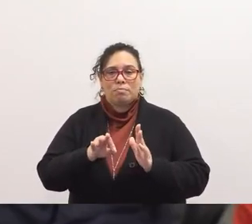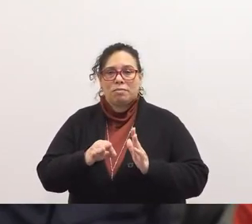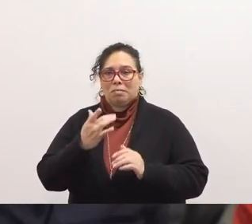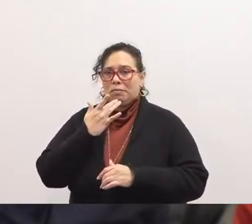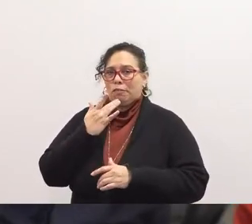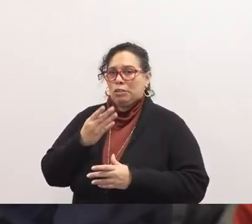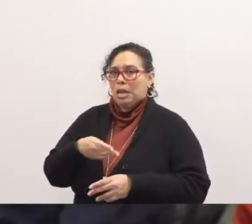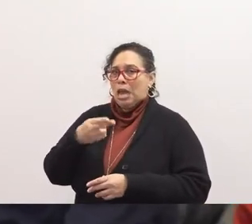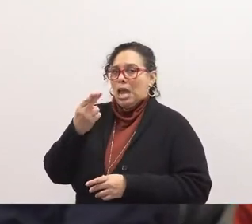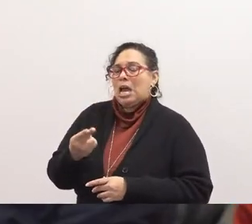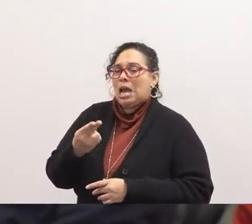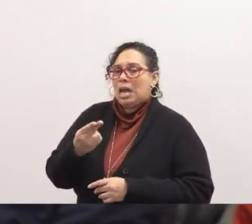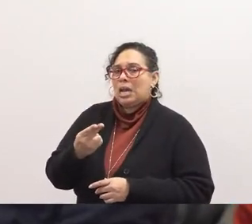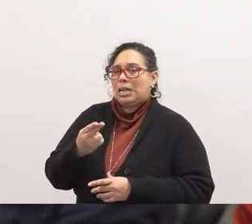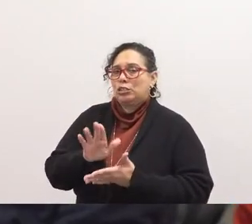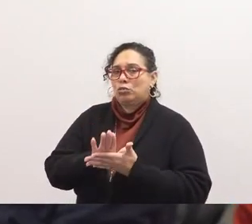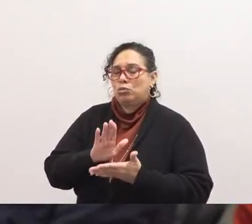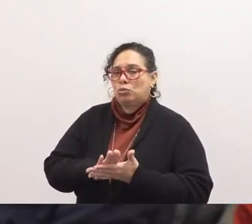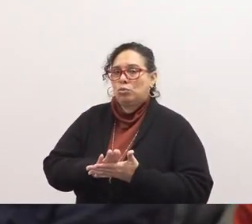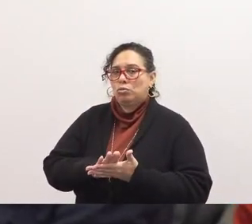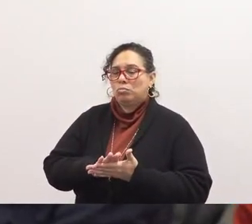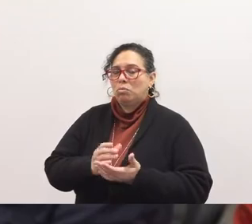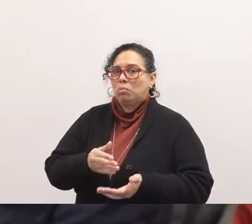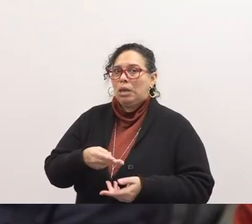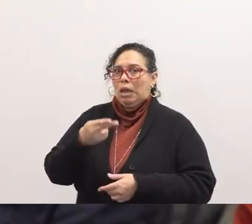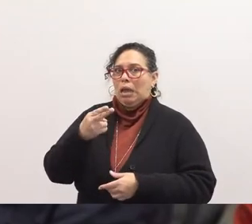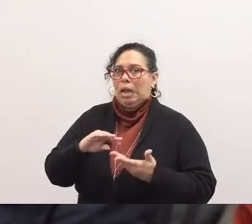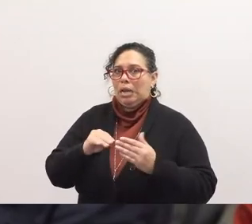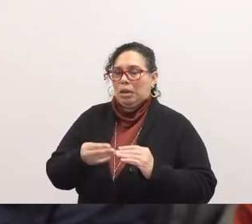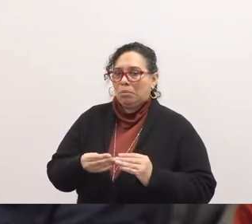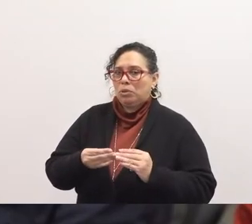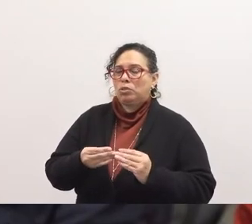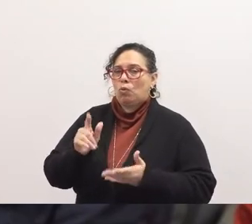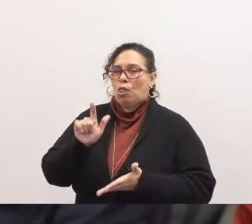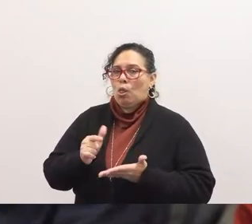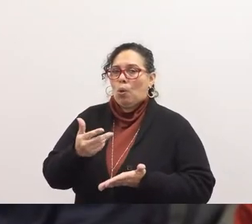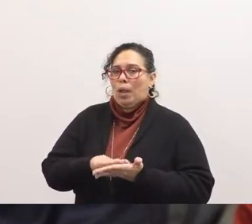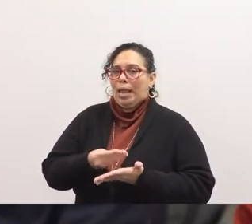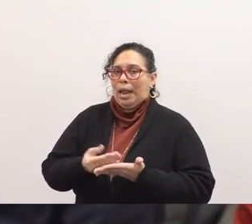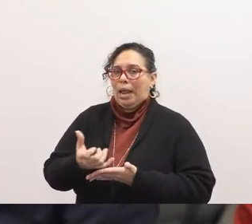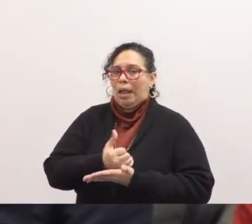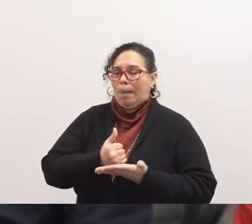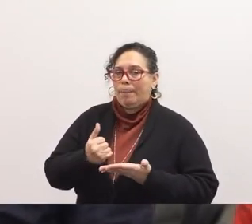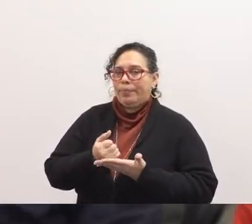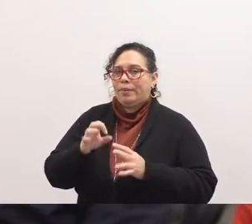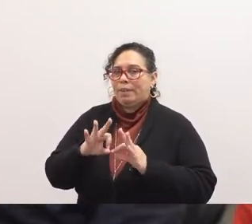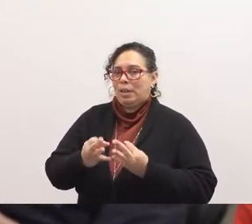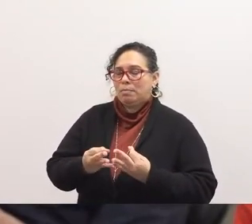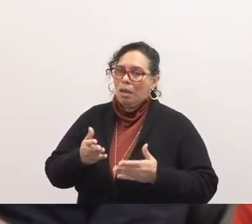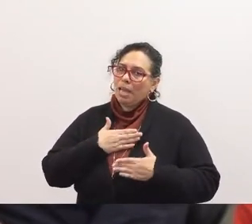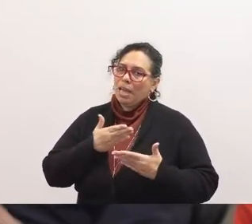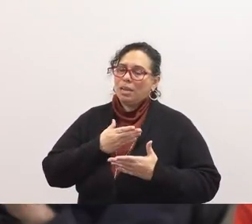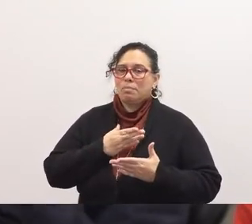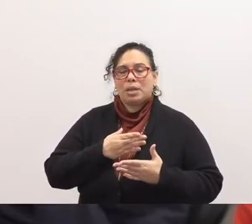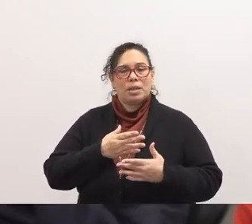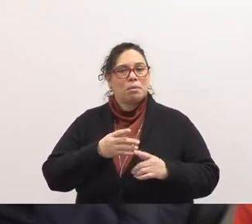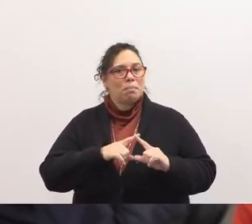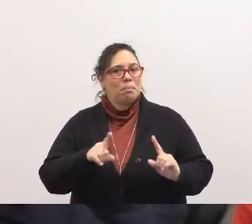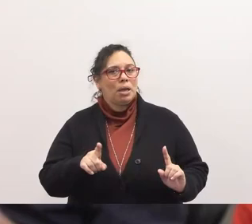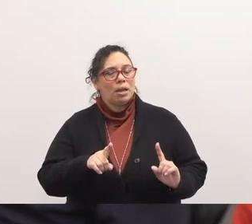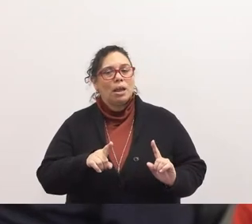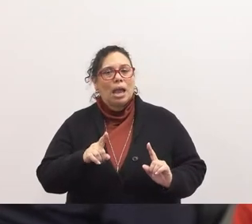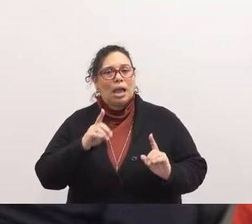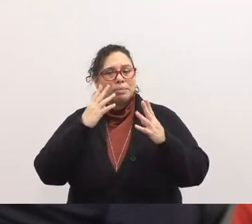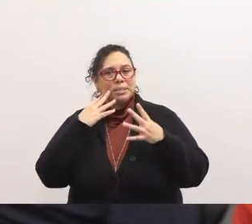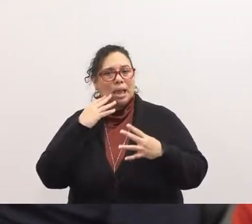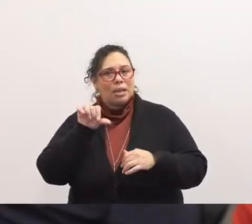numbers of students from low-income families. While I am very happy that this formula secures a full-time teacher librarian at Bret Hart, I am also saddened and concerned